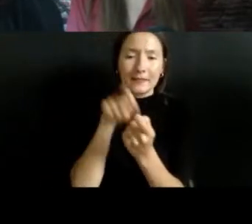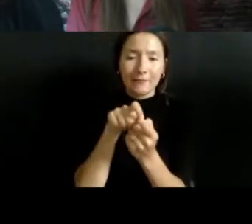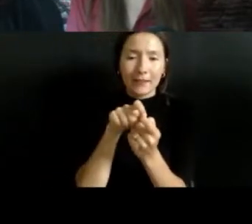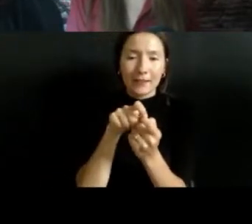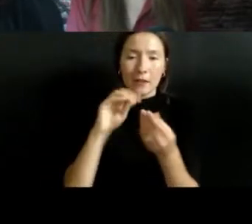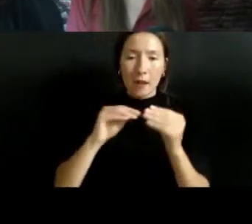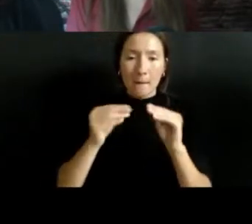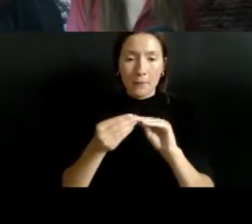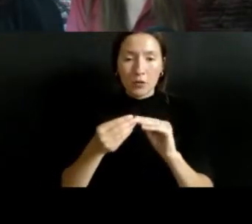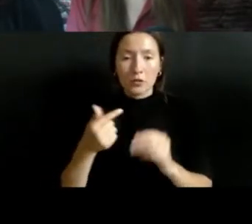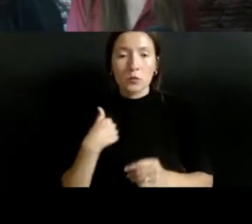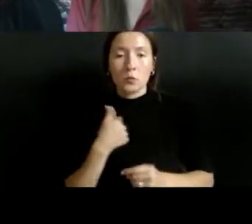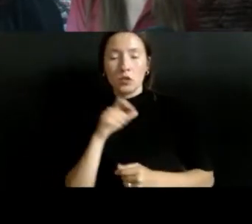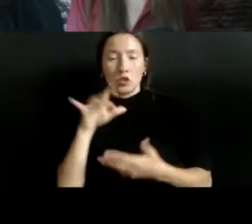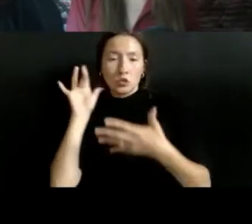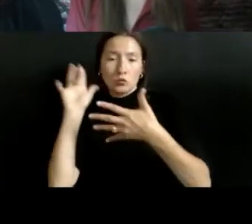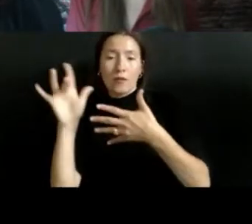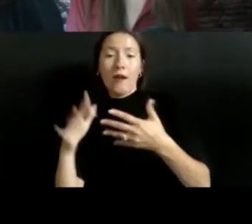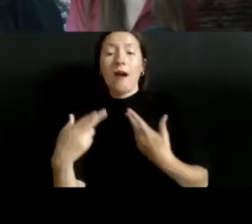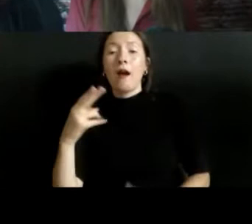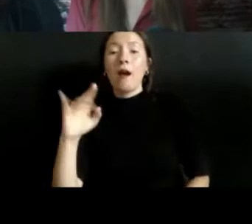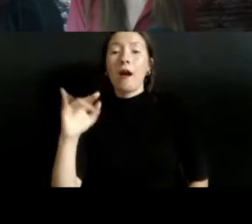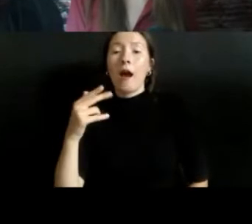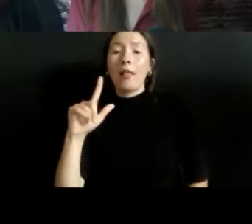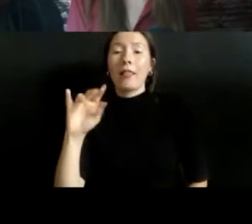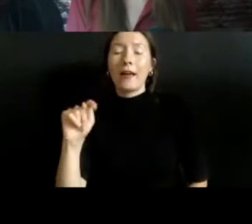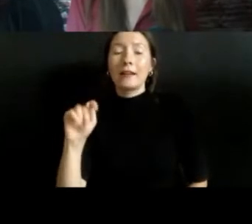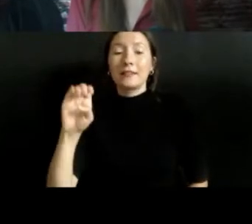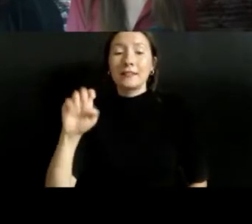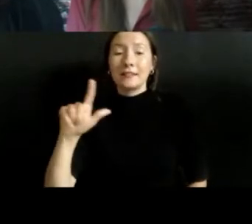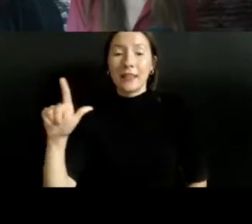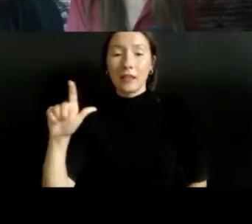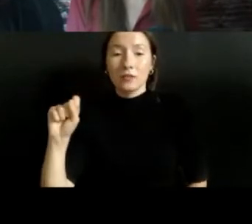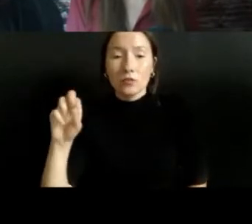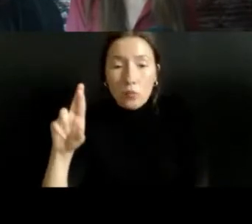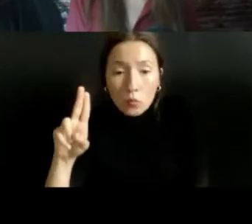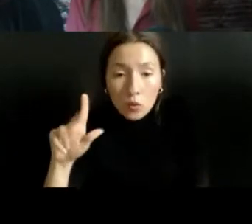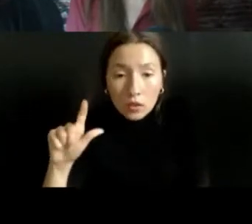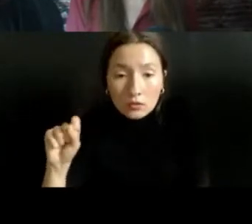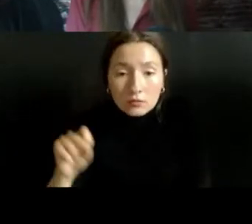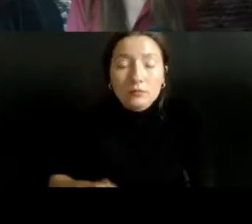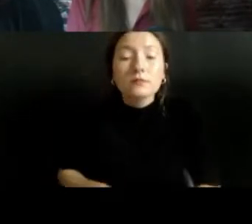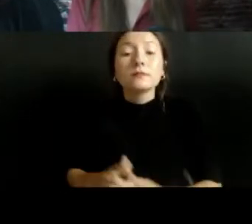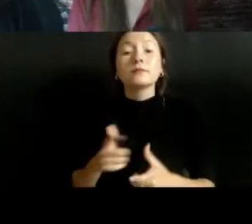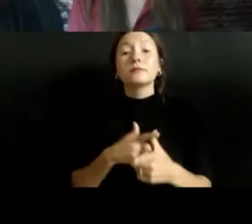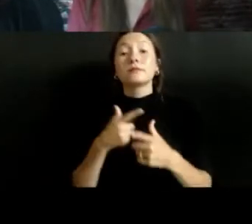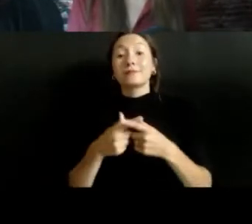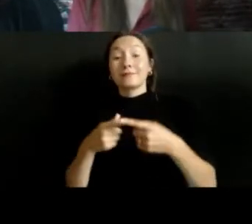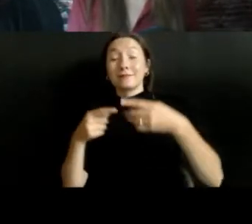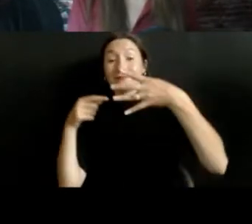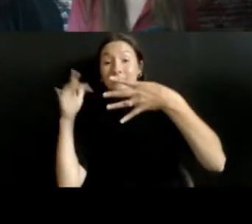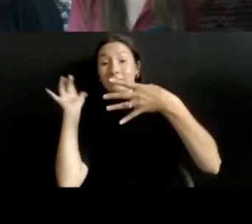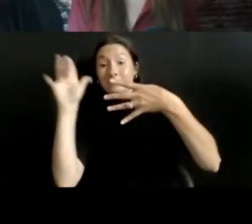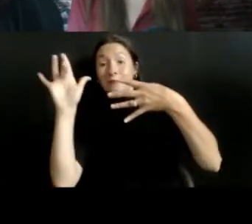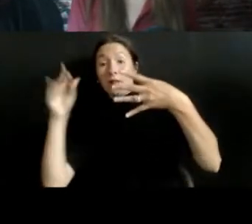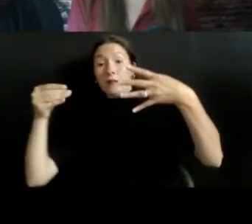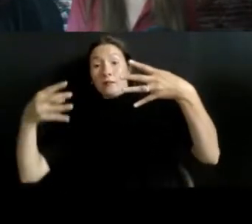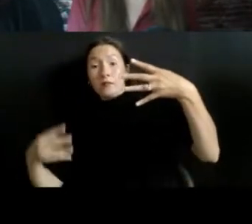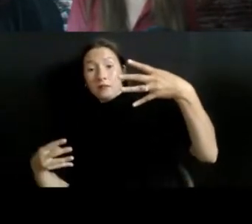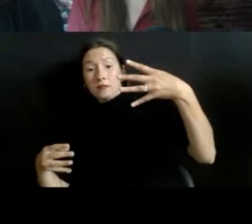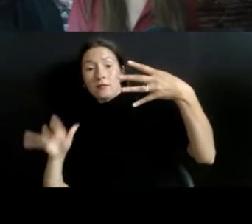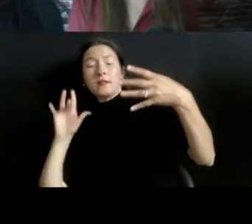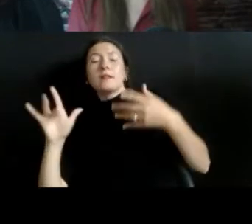Cells rules. From the flyout menu, you'll select the type of argument you want, such as greater than or less